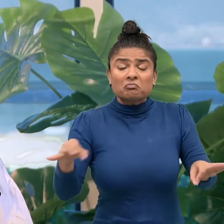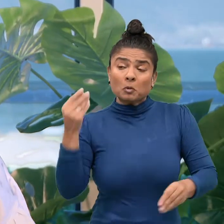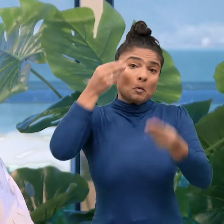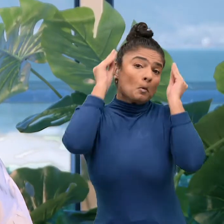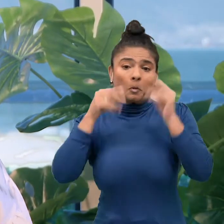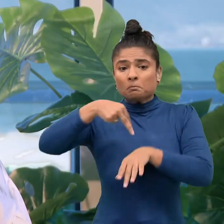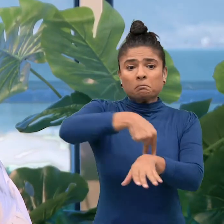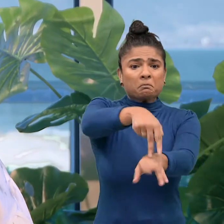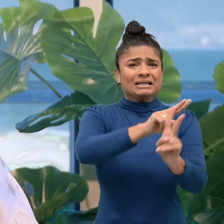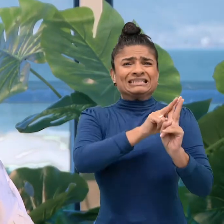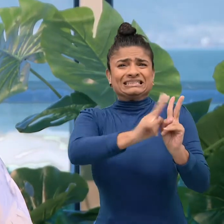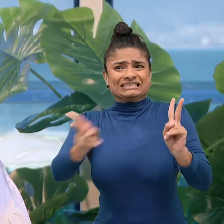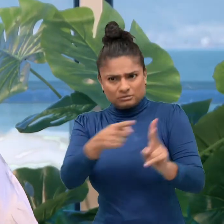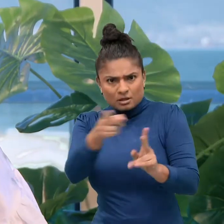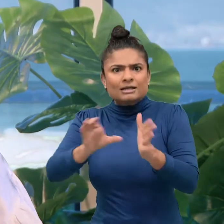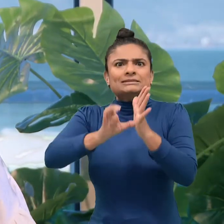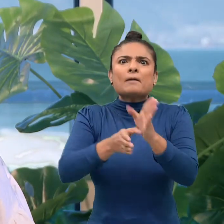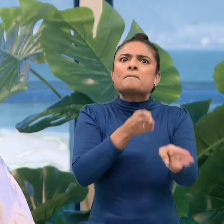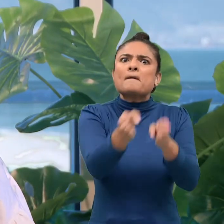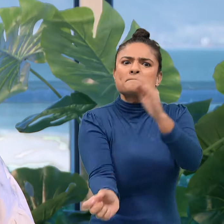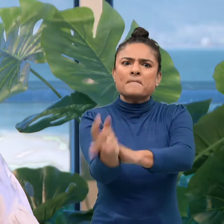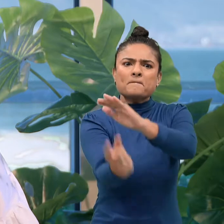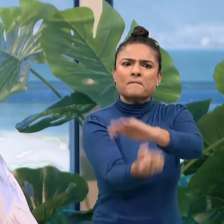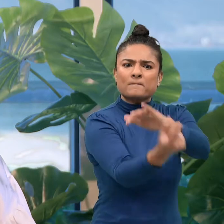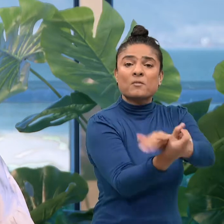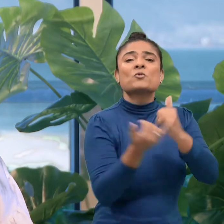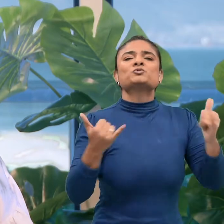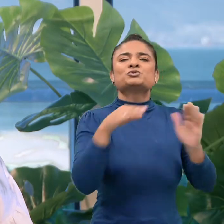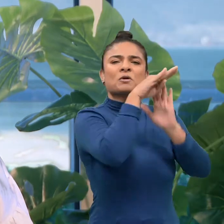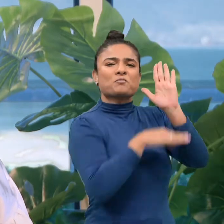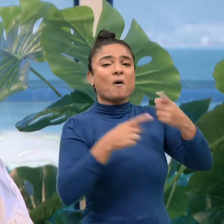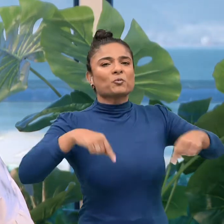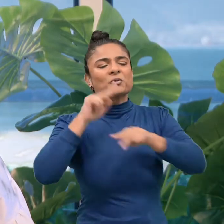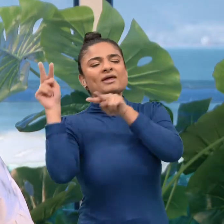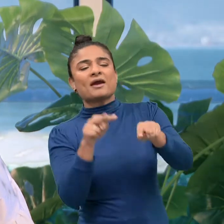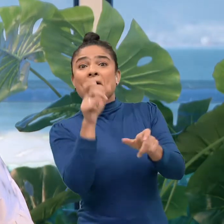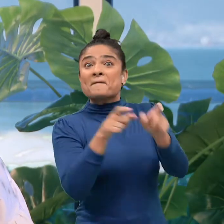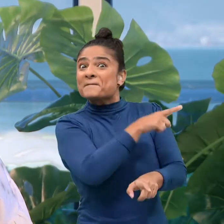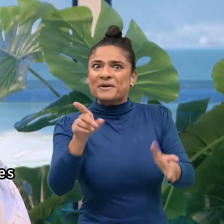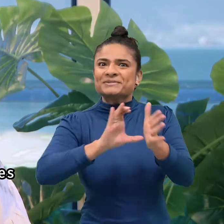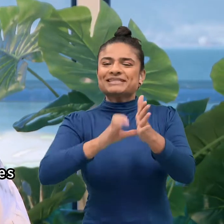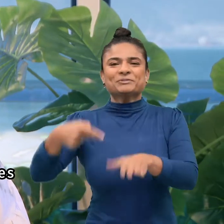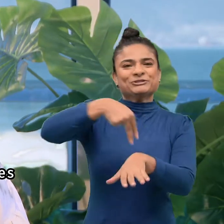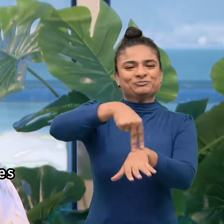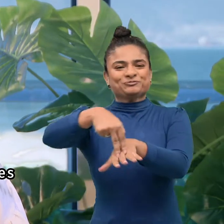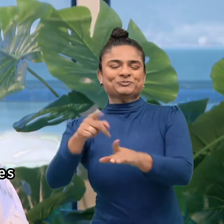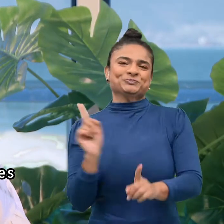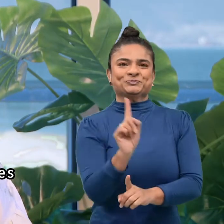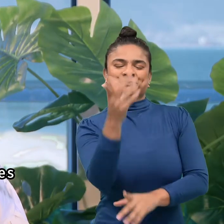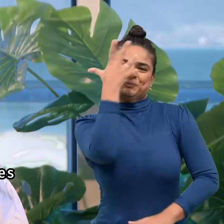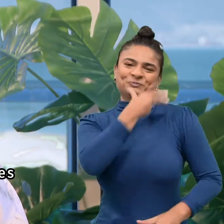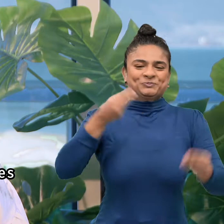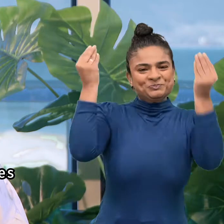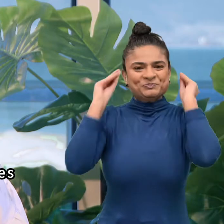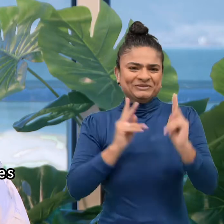own, changing perceptions of the disability narrative. In today's episode, we look at disability on the runway and meet some people and